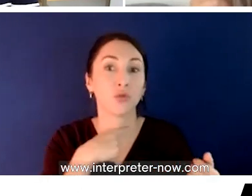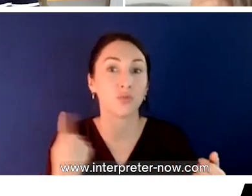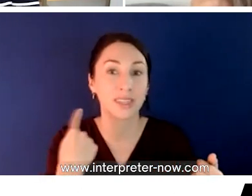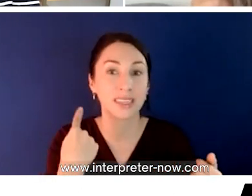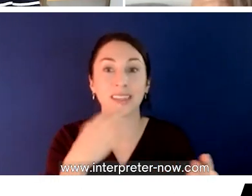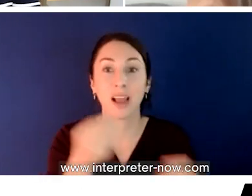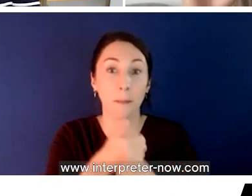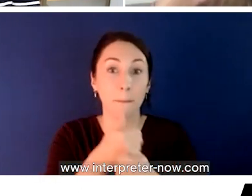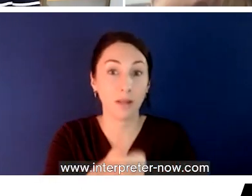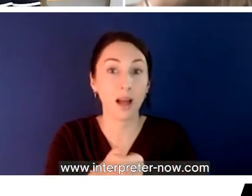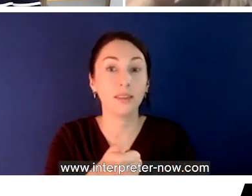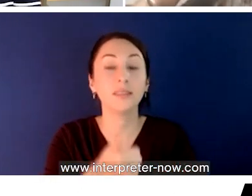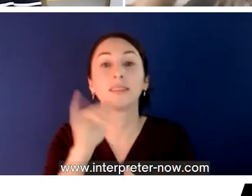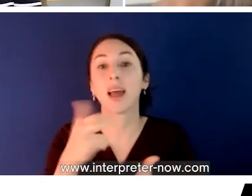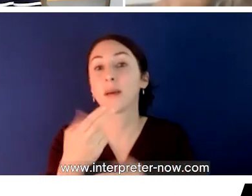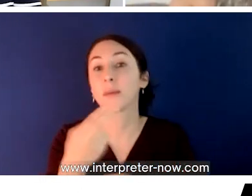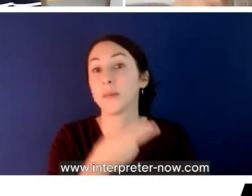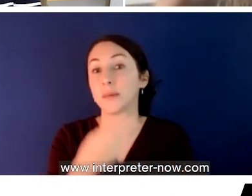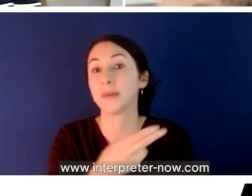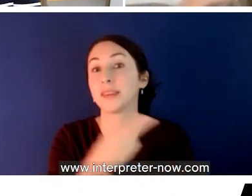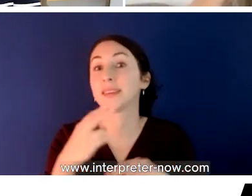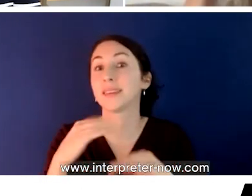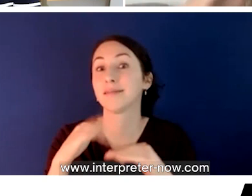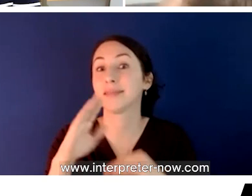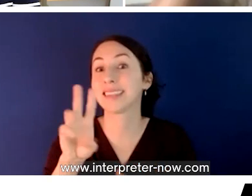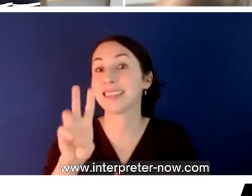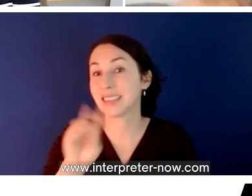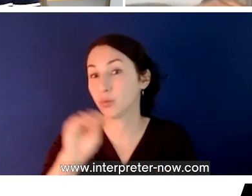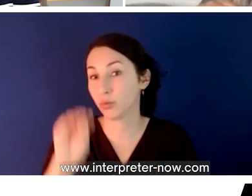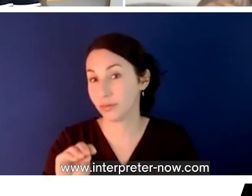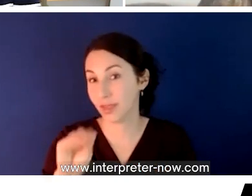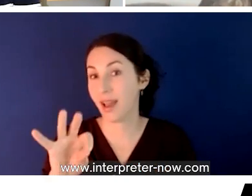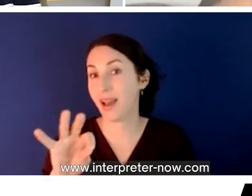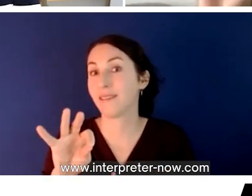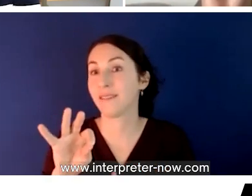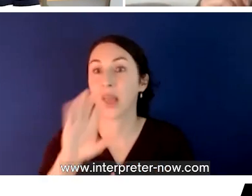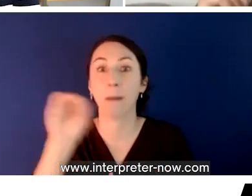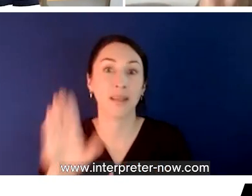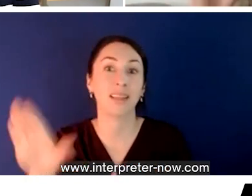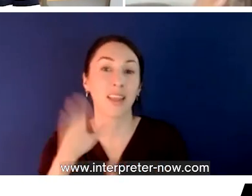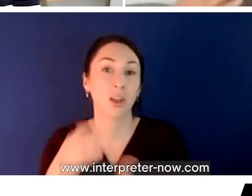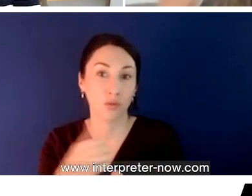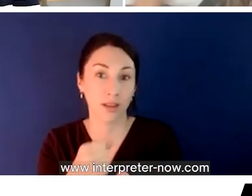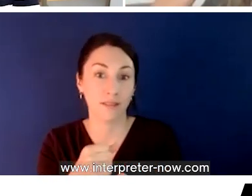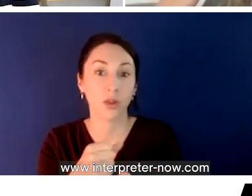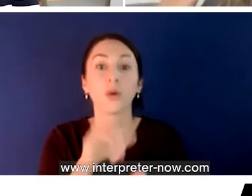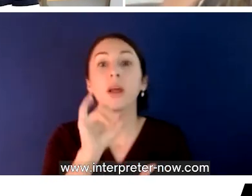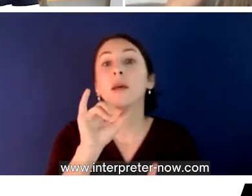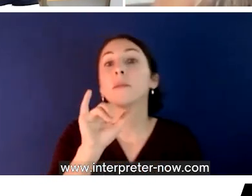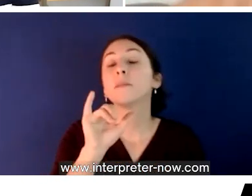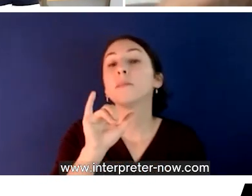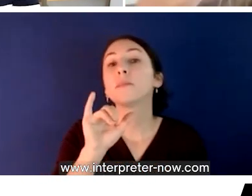organization's annual revenues. Like the impact, and this is part of why I know I was stats heavy at the beginning, but because people